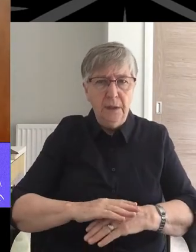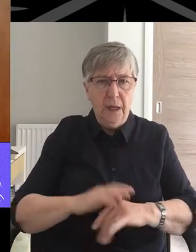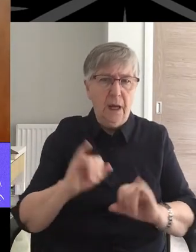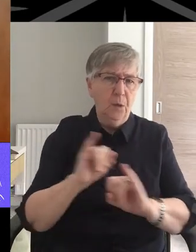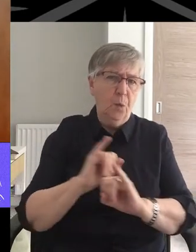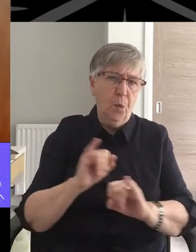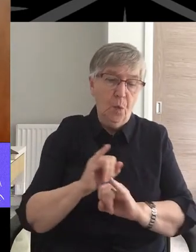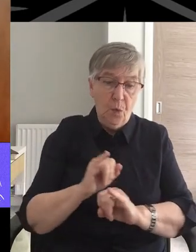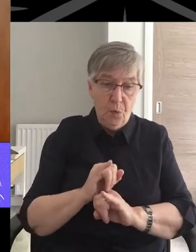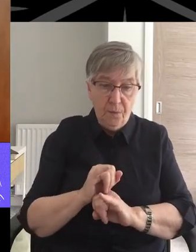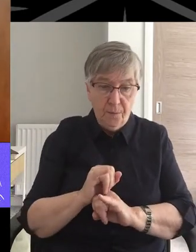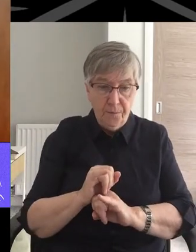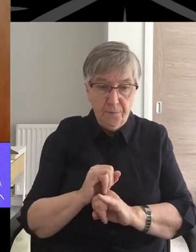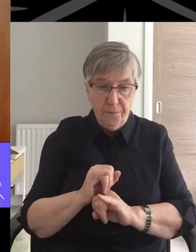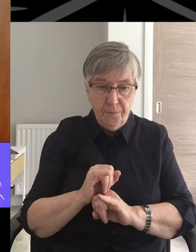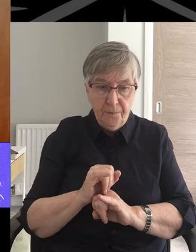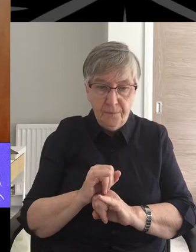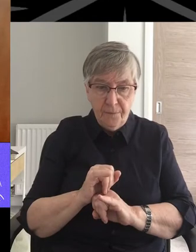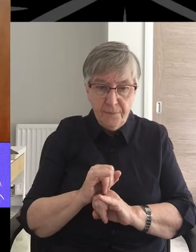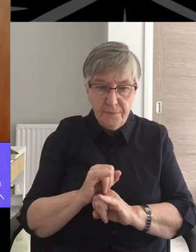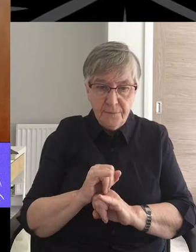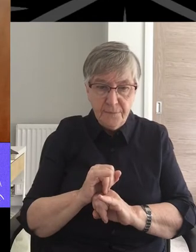woe.